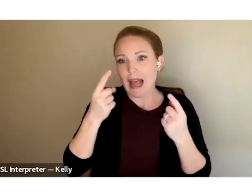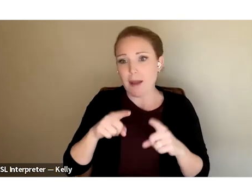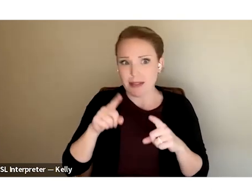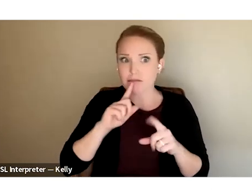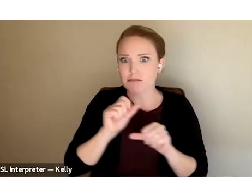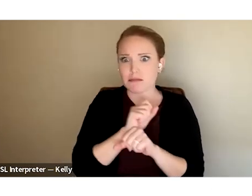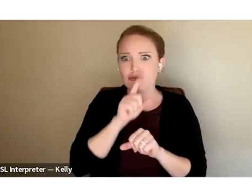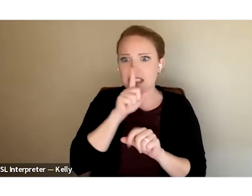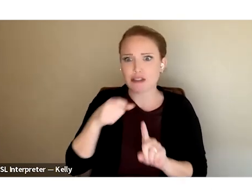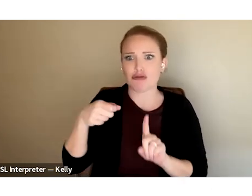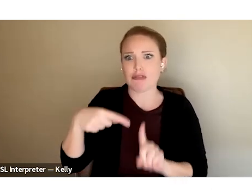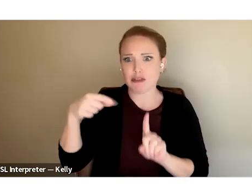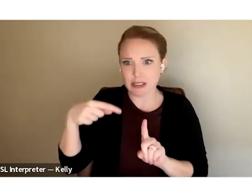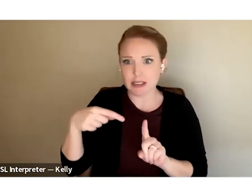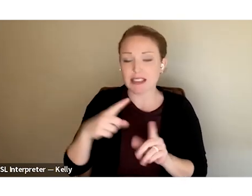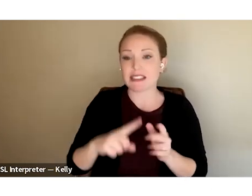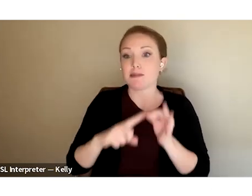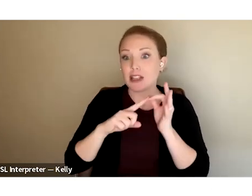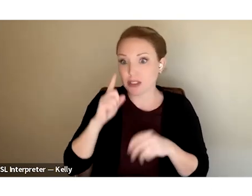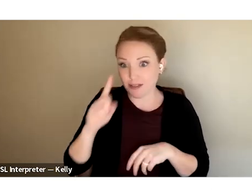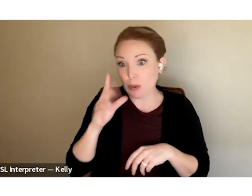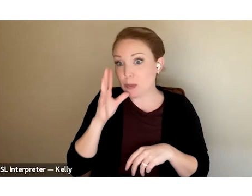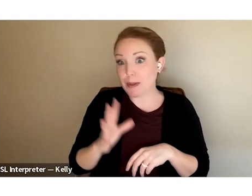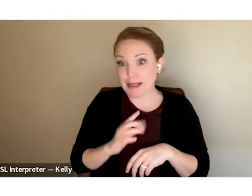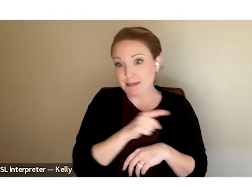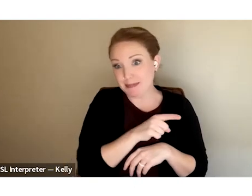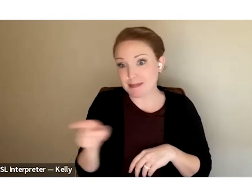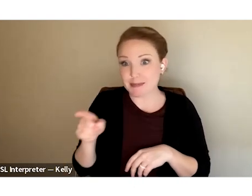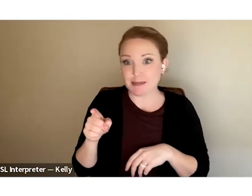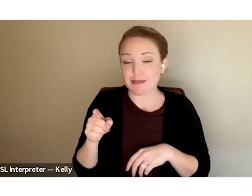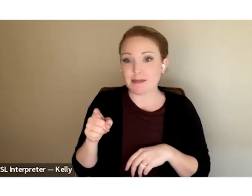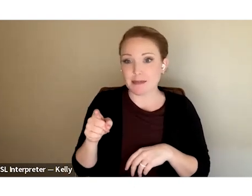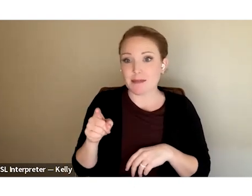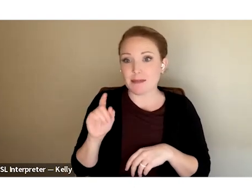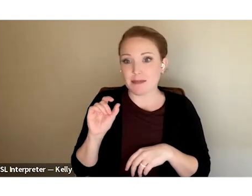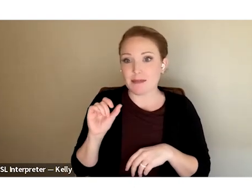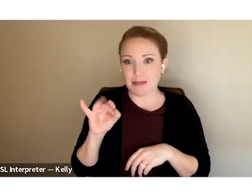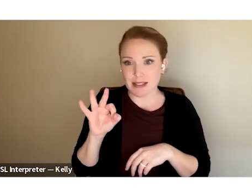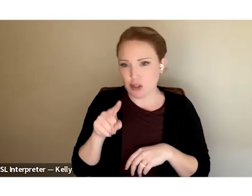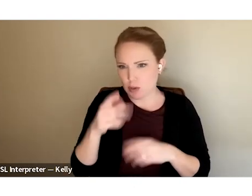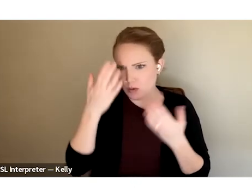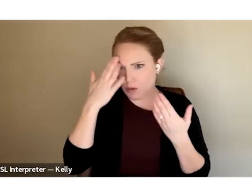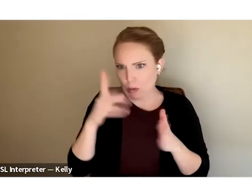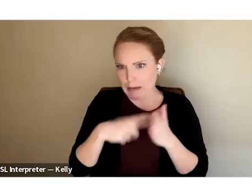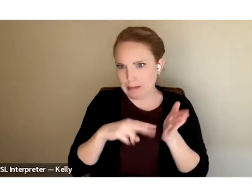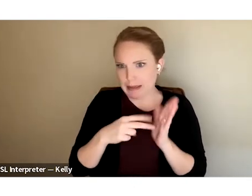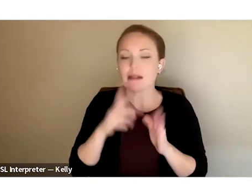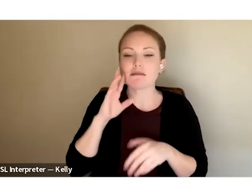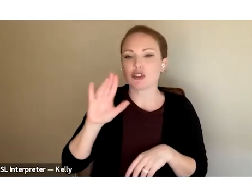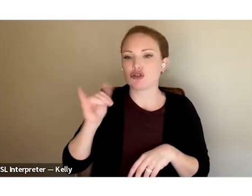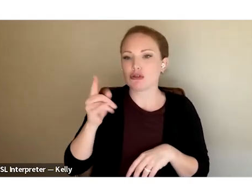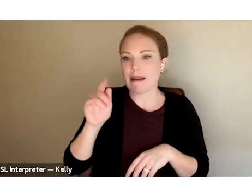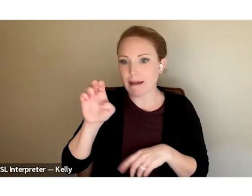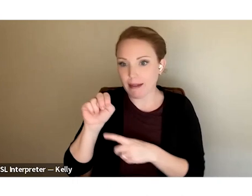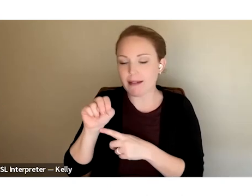triggering hair loss, especially for women, is. If you all don't know, I'm referencing Jada and